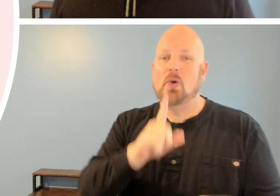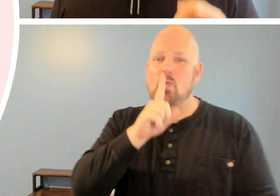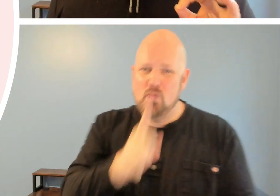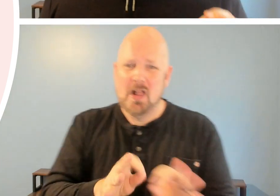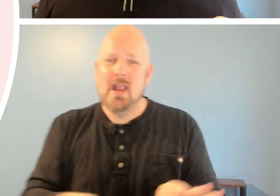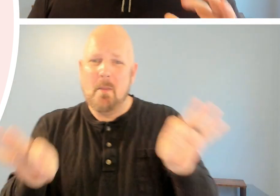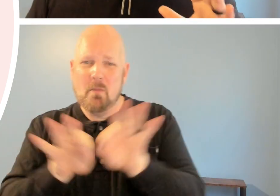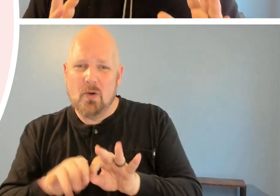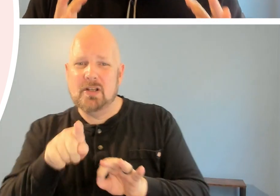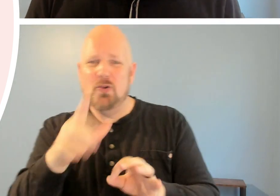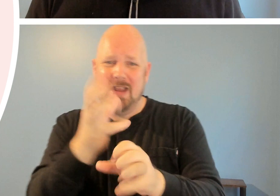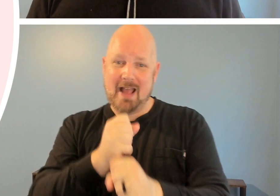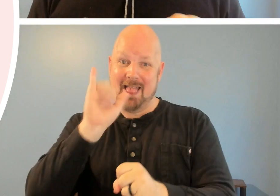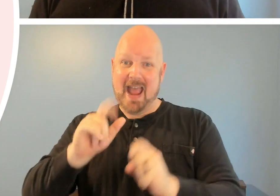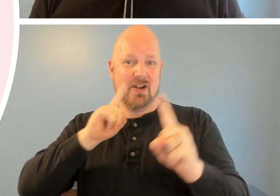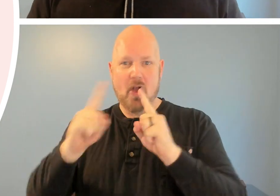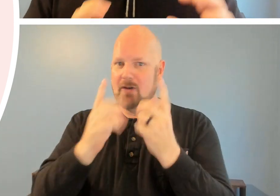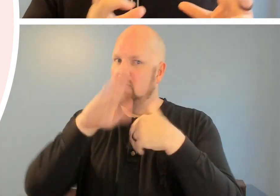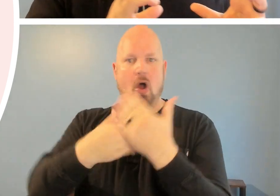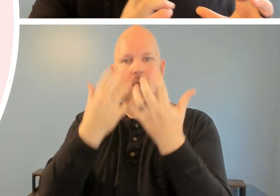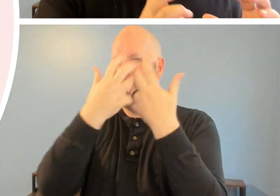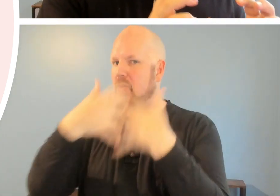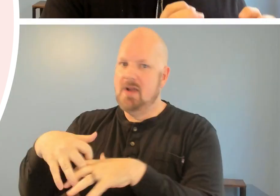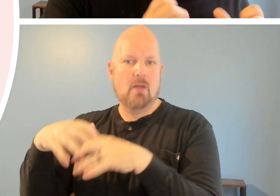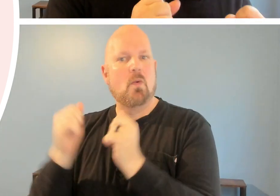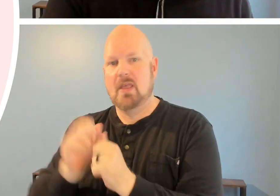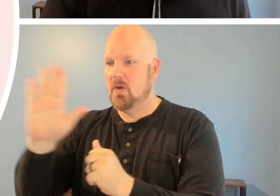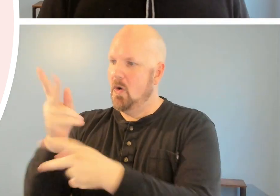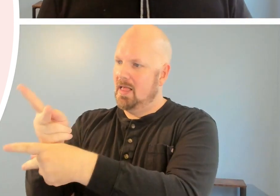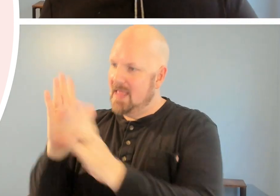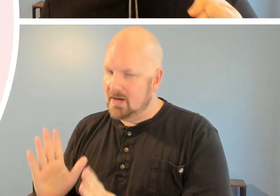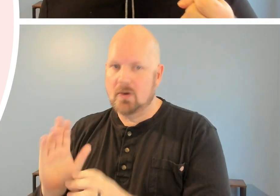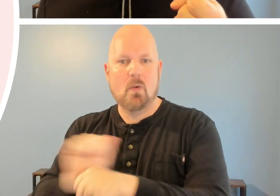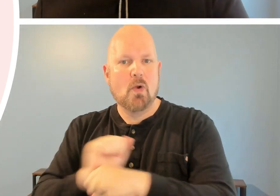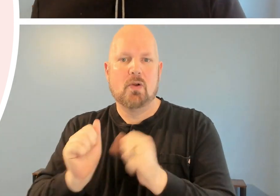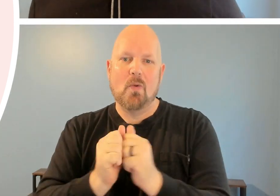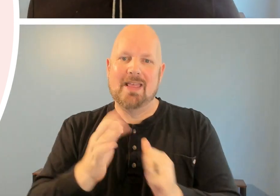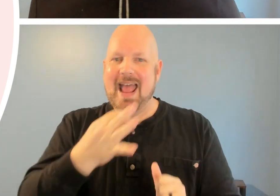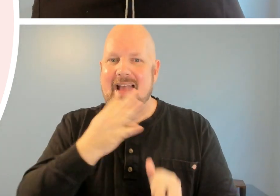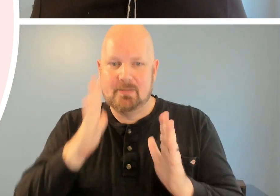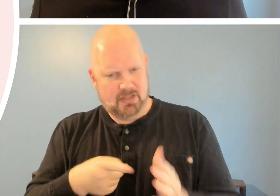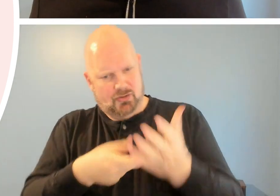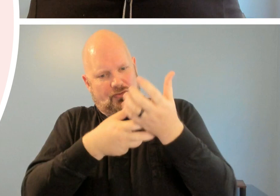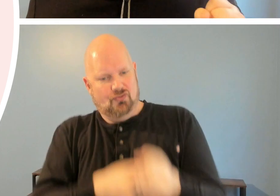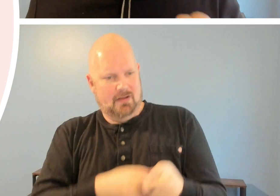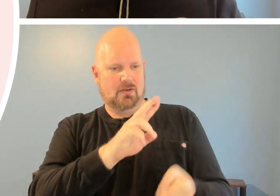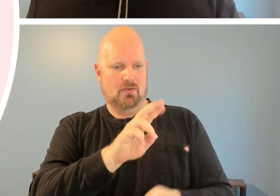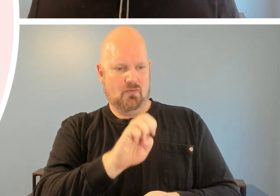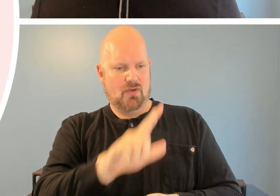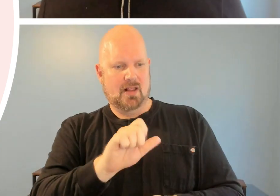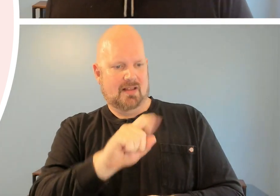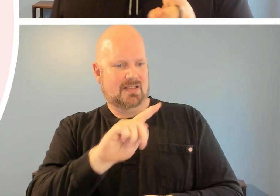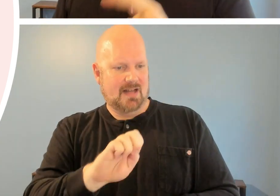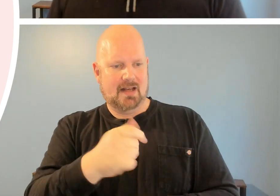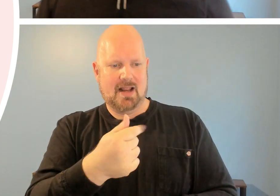conversation all worked out. Work with experts you trust and that you feel are going to advocate for you and support you through that process. So